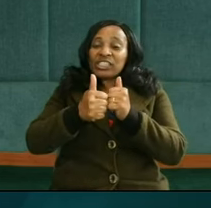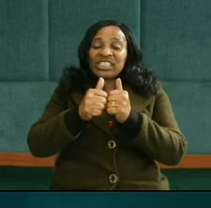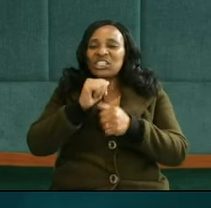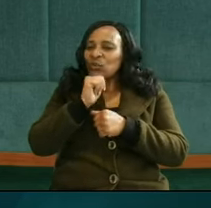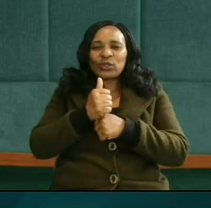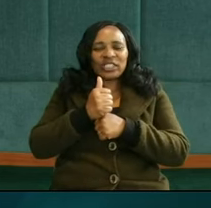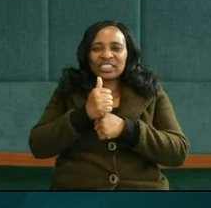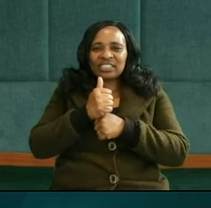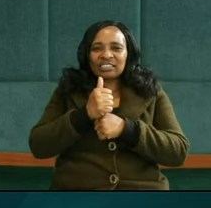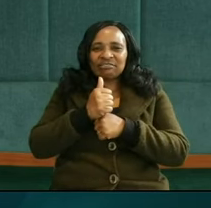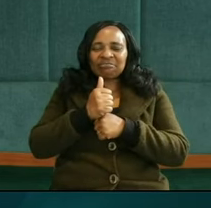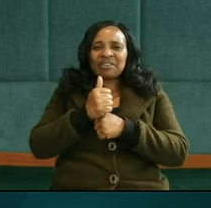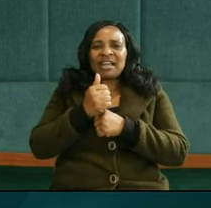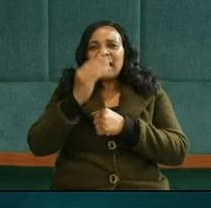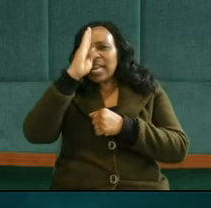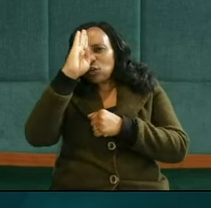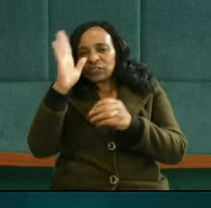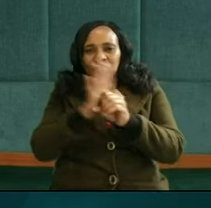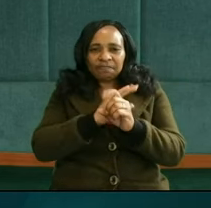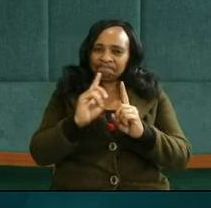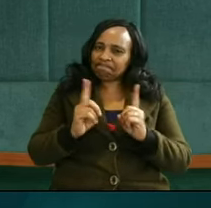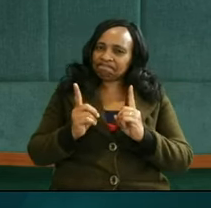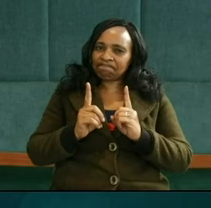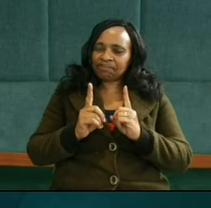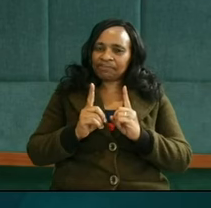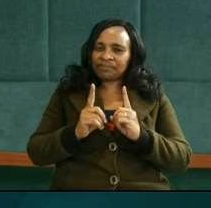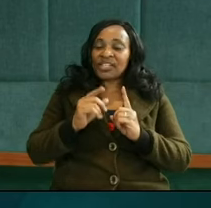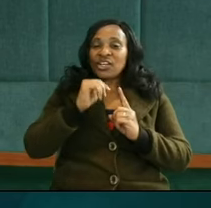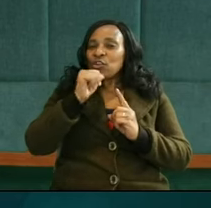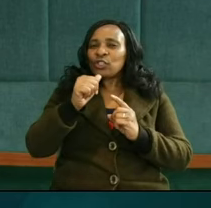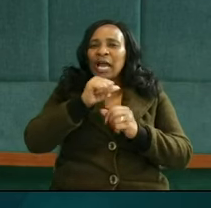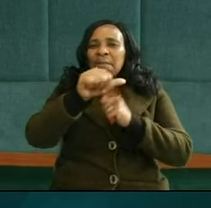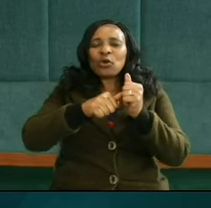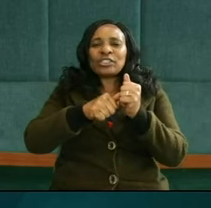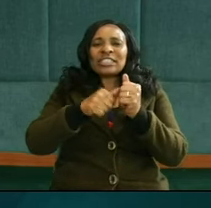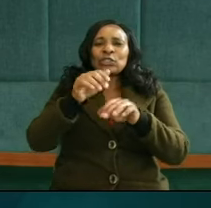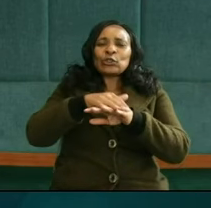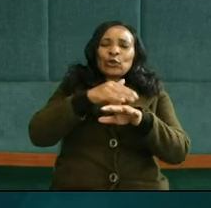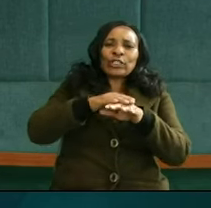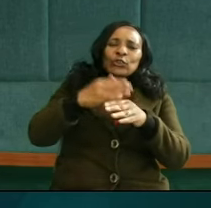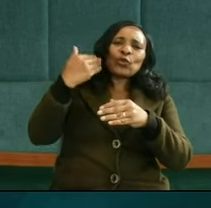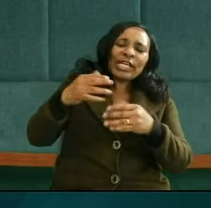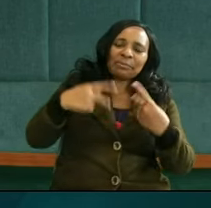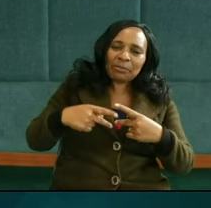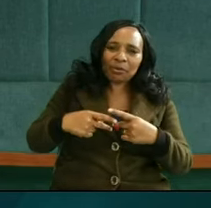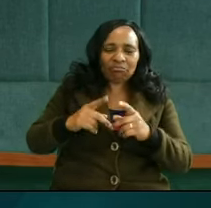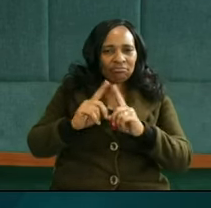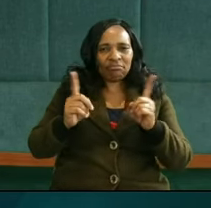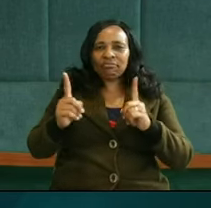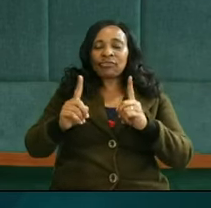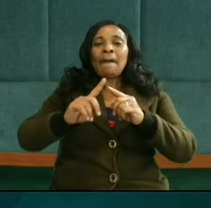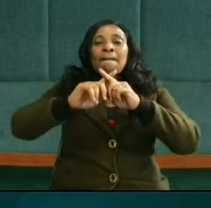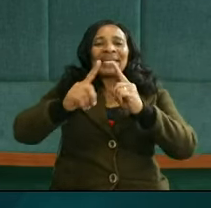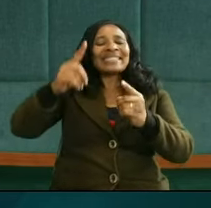not fictitious. It is not about stories to make people happy, but it